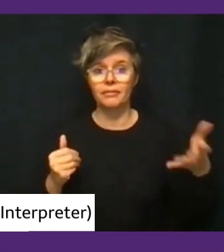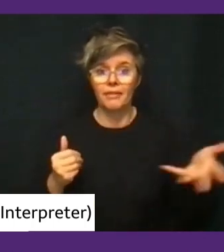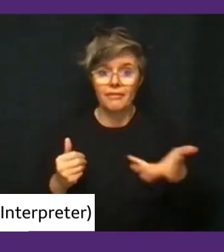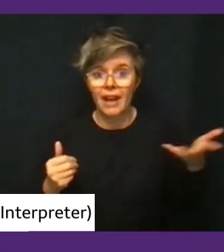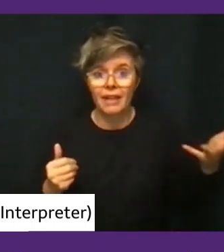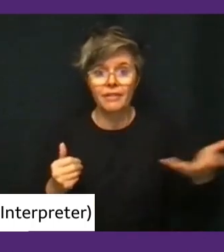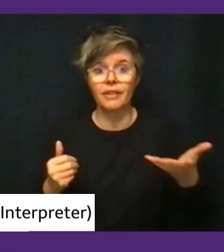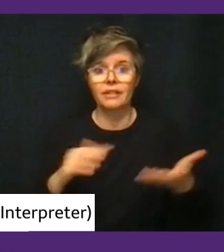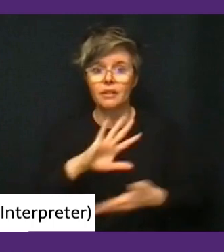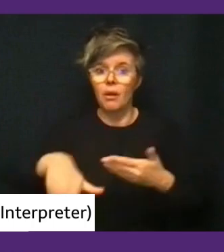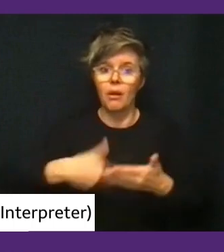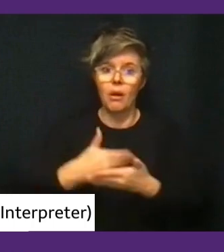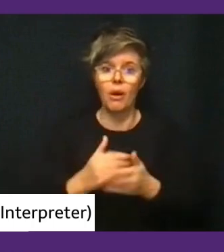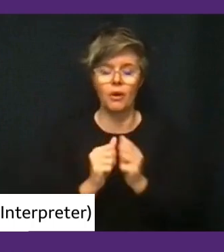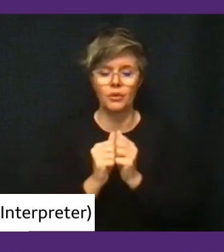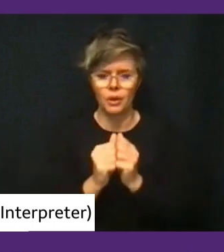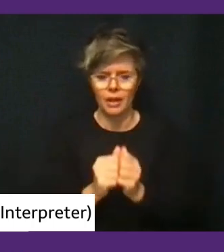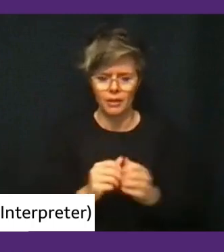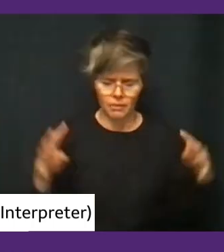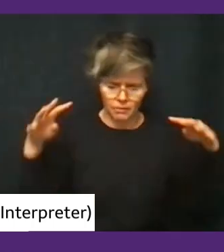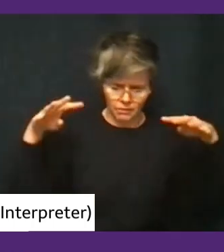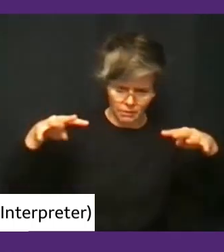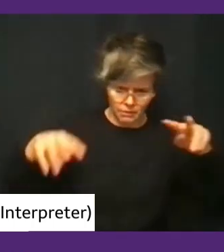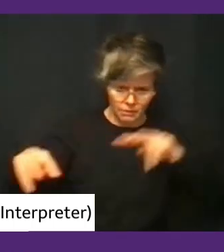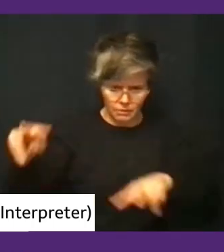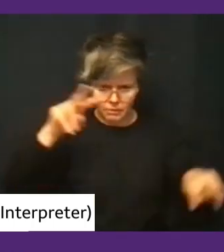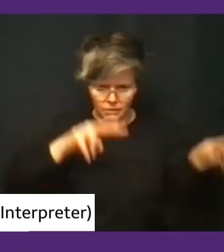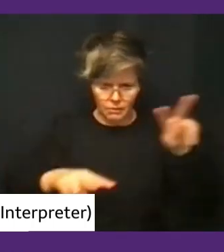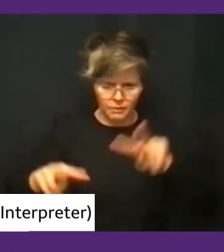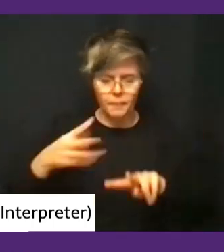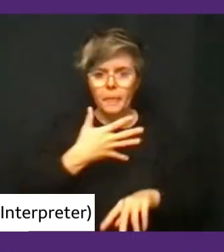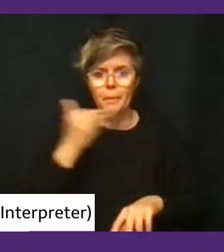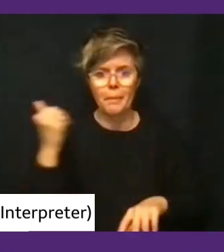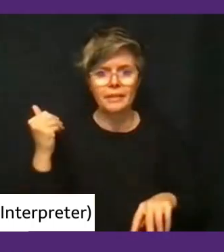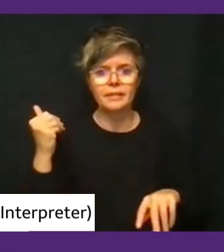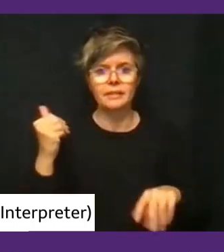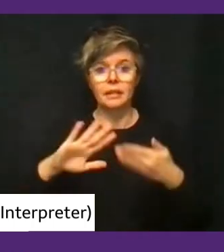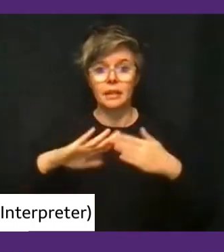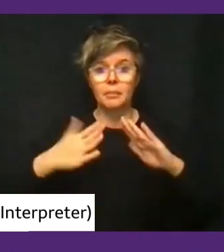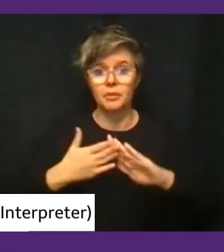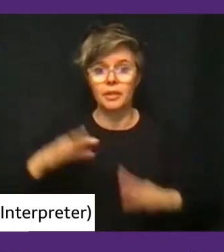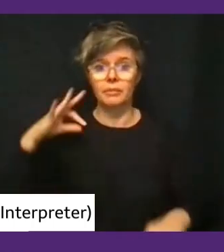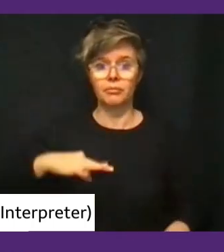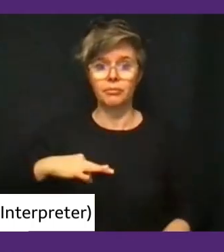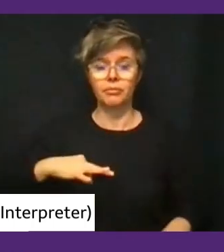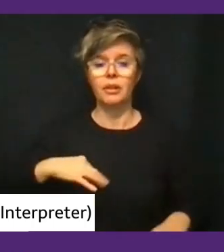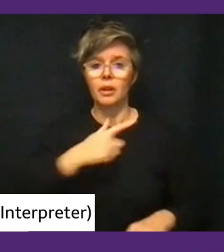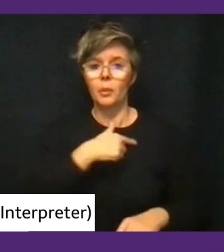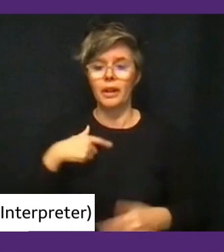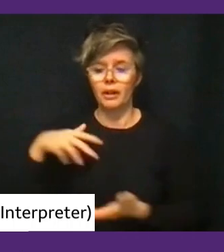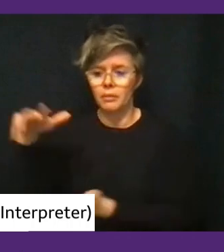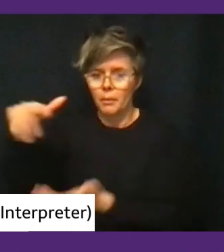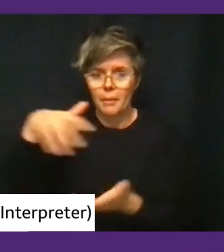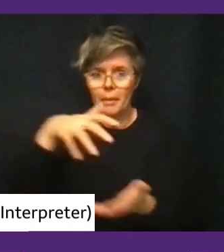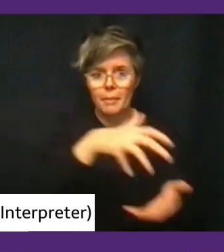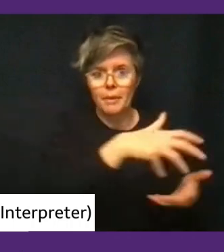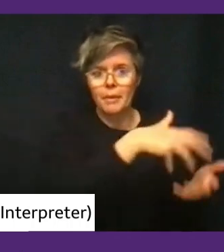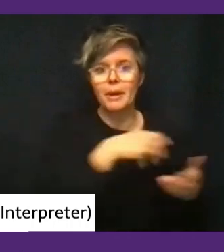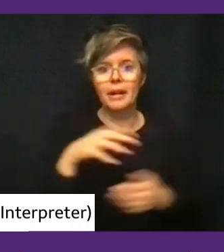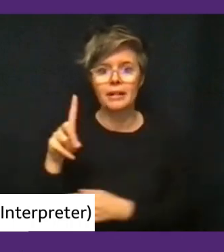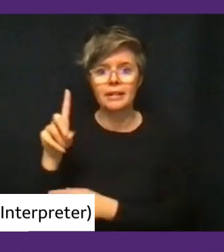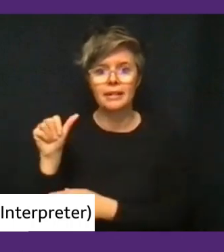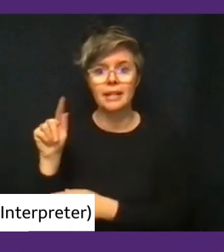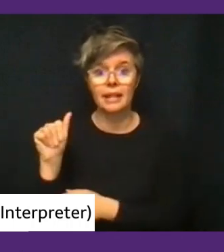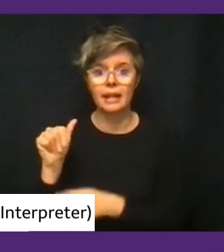at what's the right thing to do for the community, and it's to get as much data as we possibly can. So I think we're all super